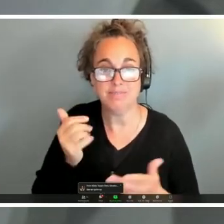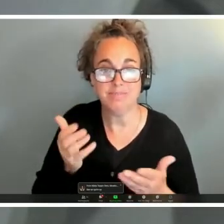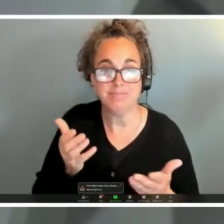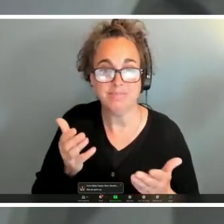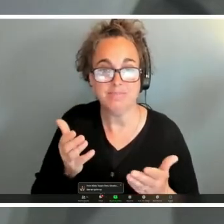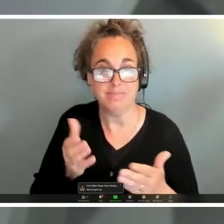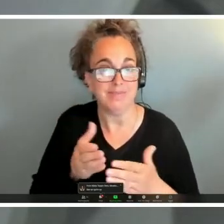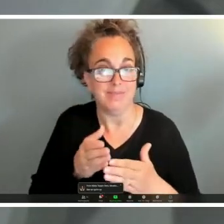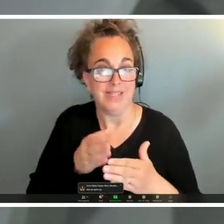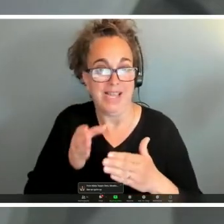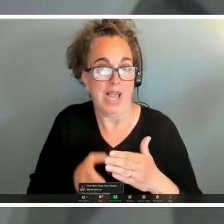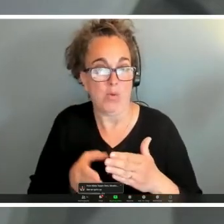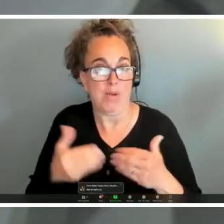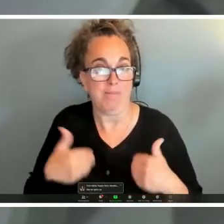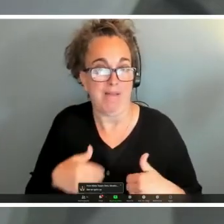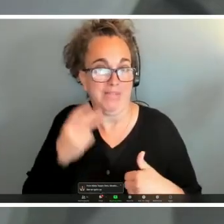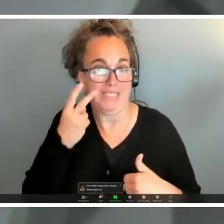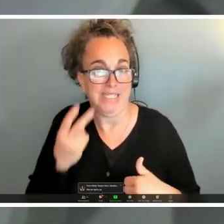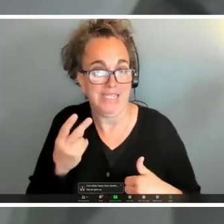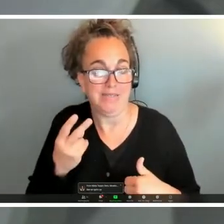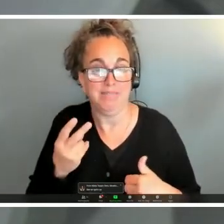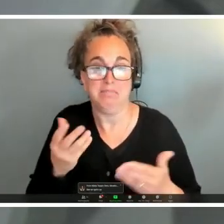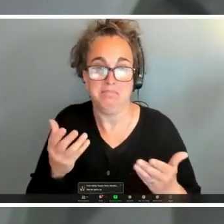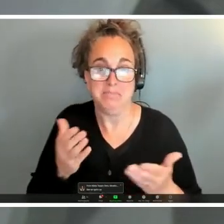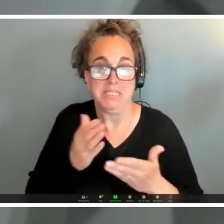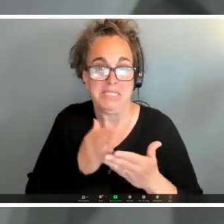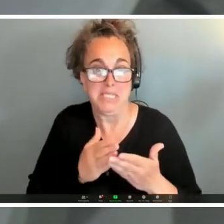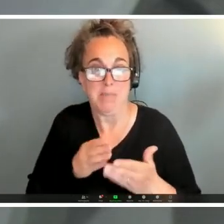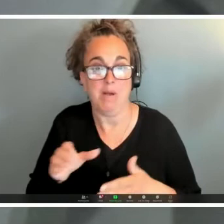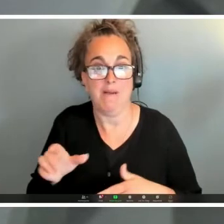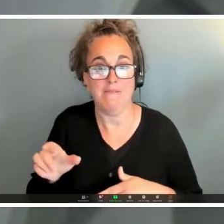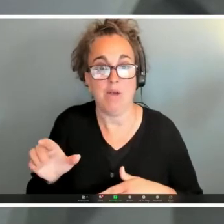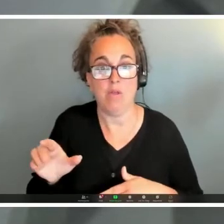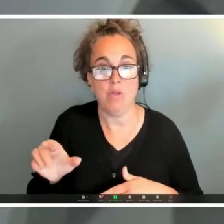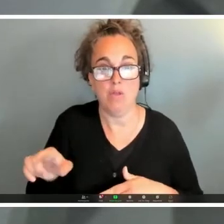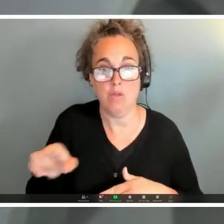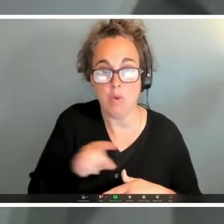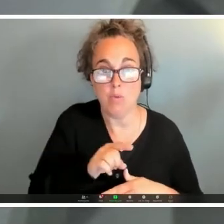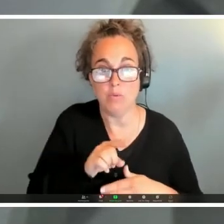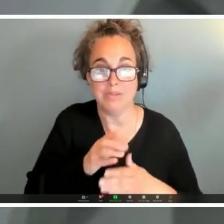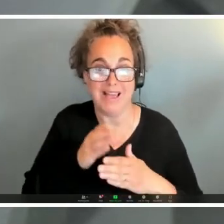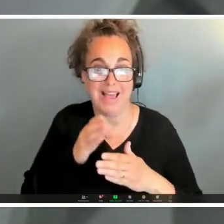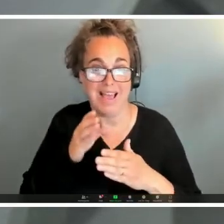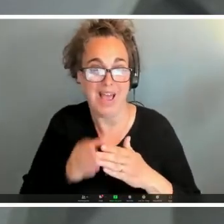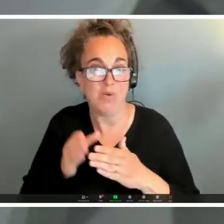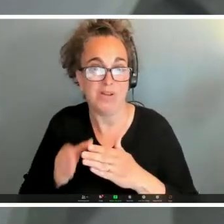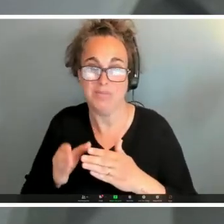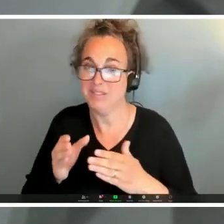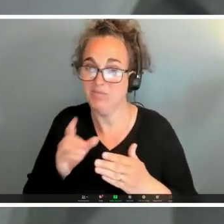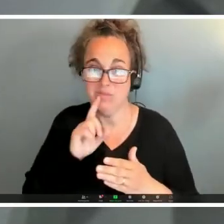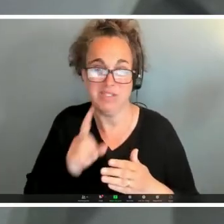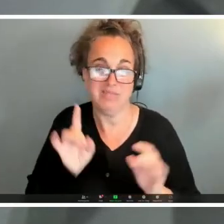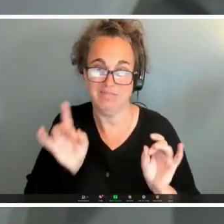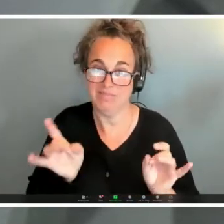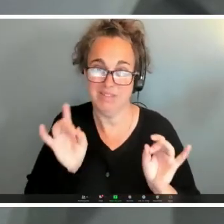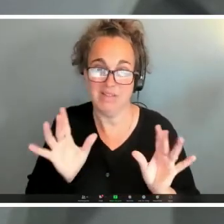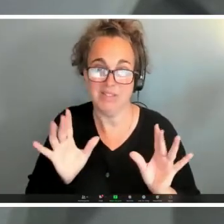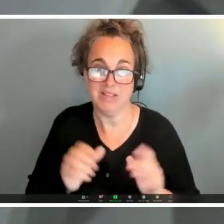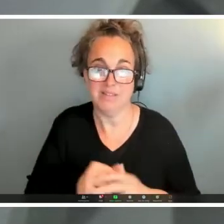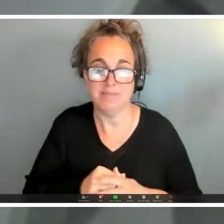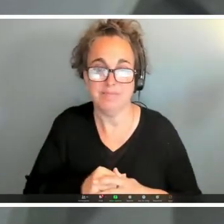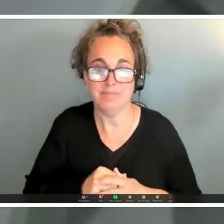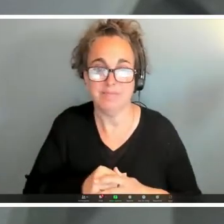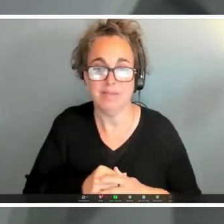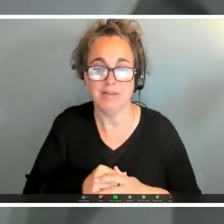I've seen. Some of those outcomes ultimately devastating. But the key